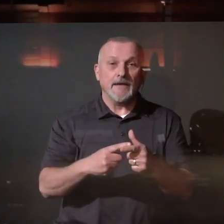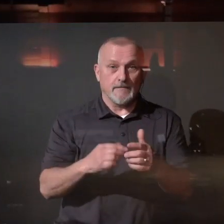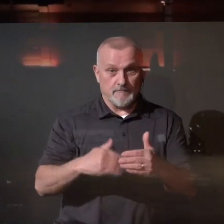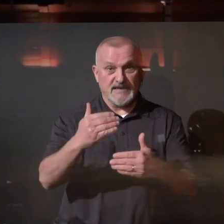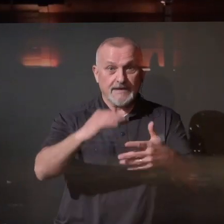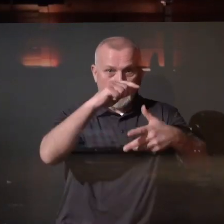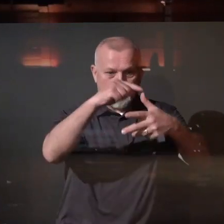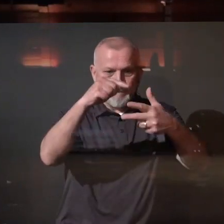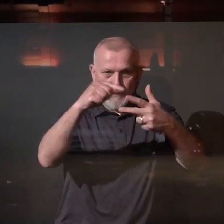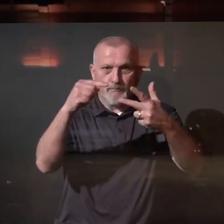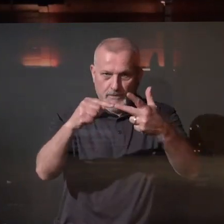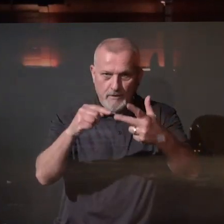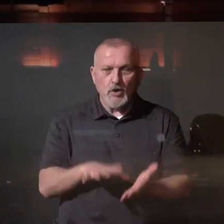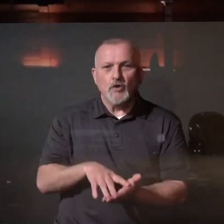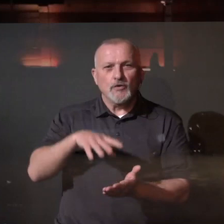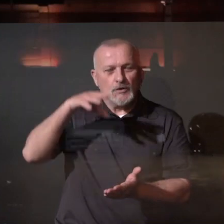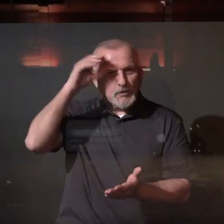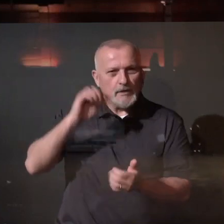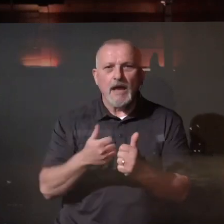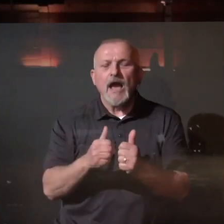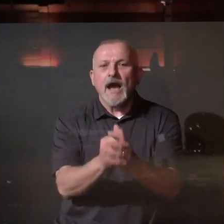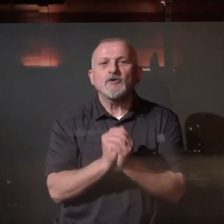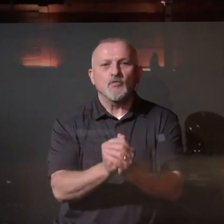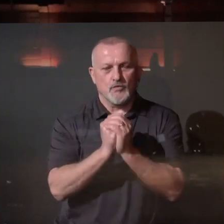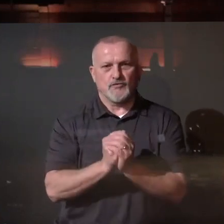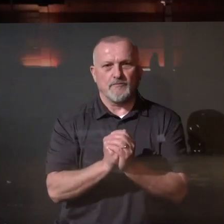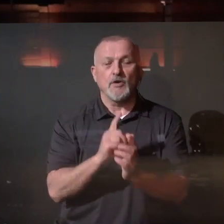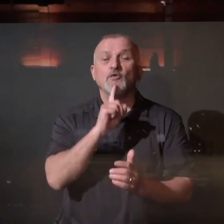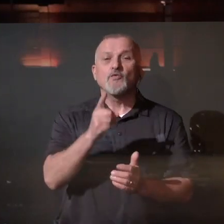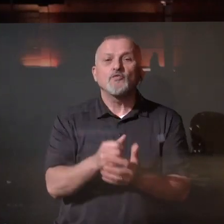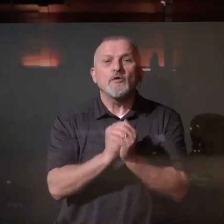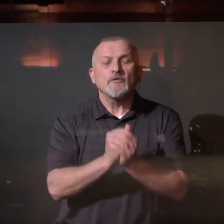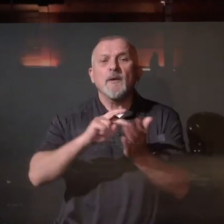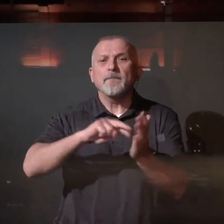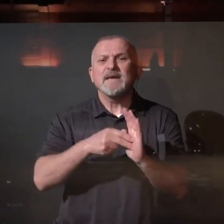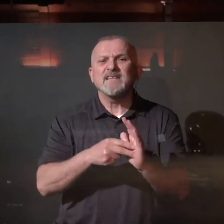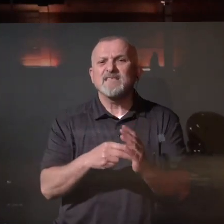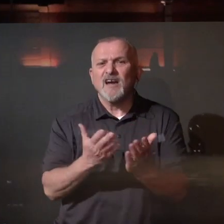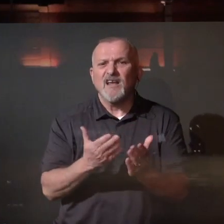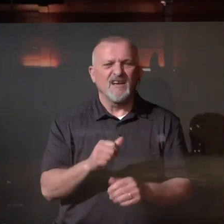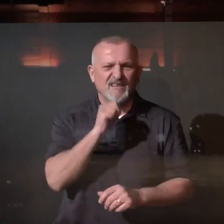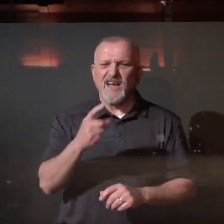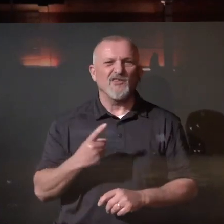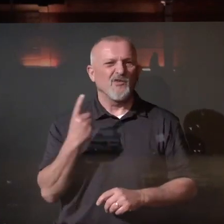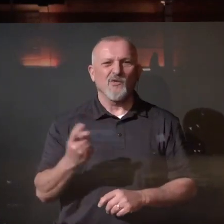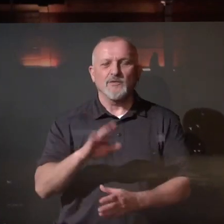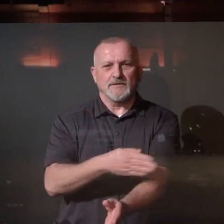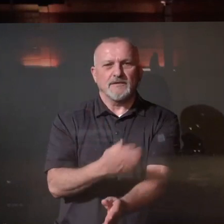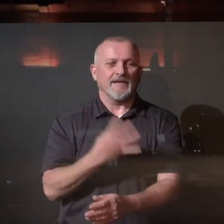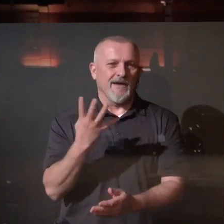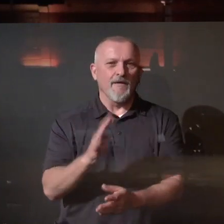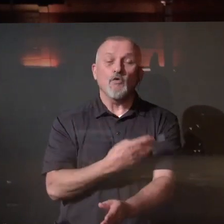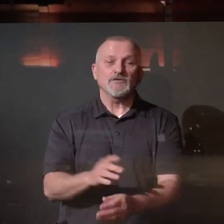to worship. Learning how to worship. And what true worship is, it's not just singing four songs, but worship is all encompassing. It